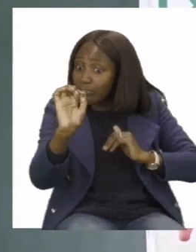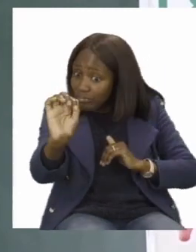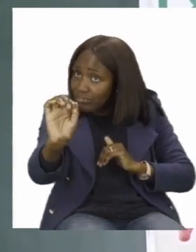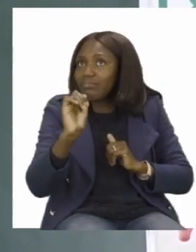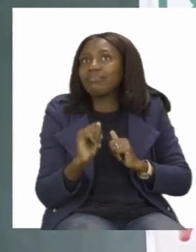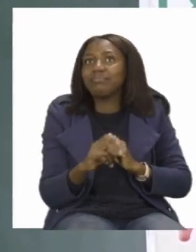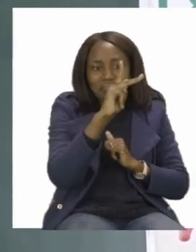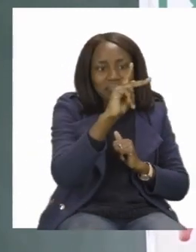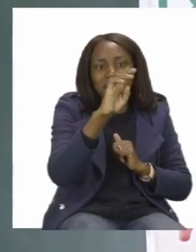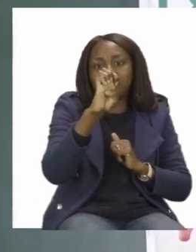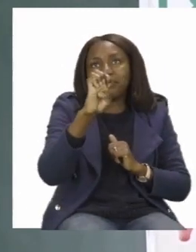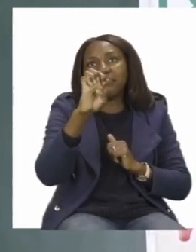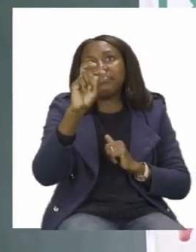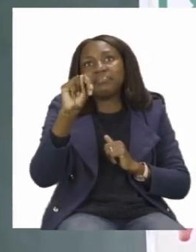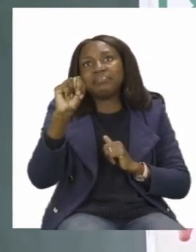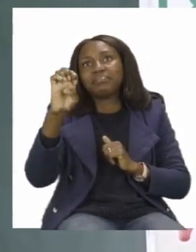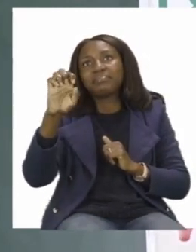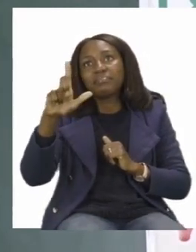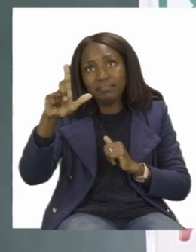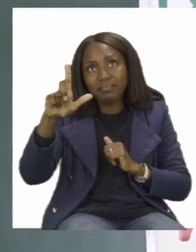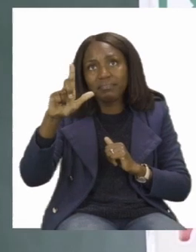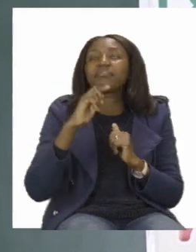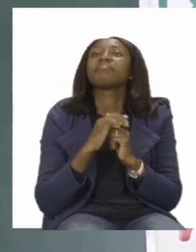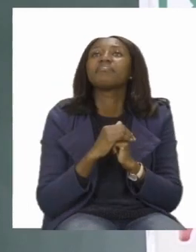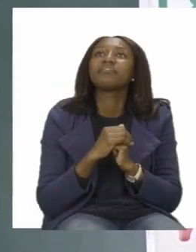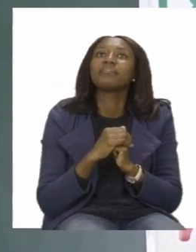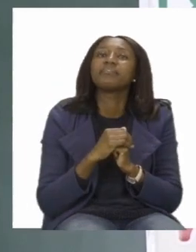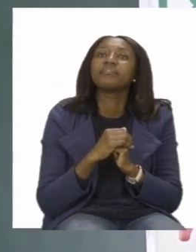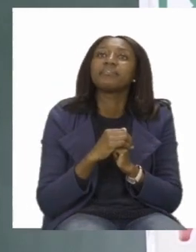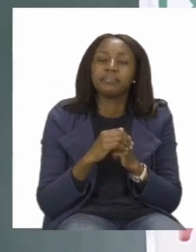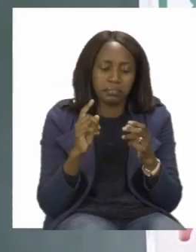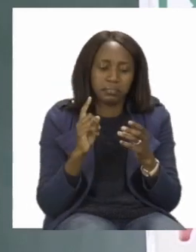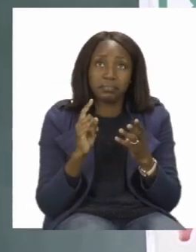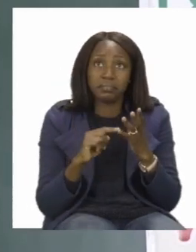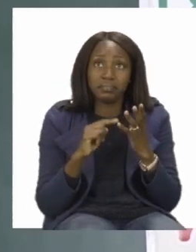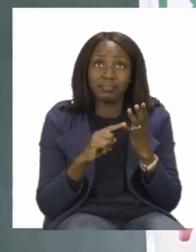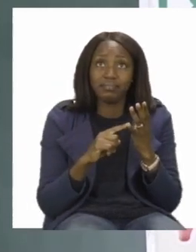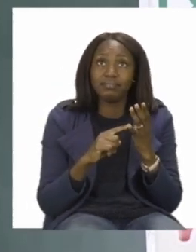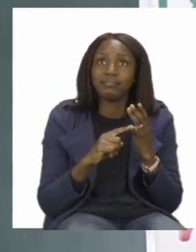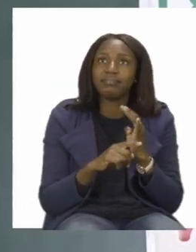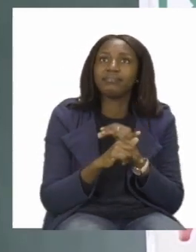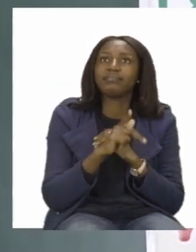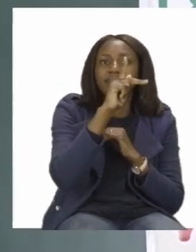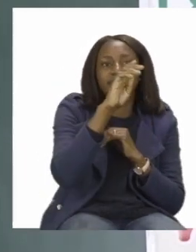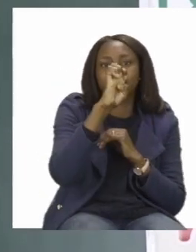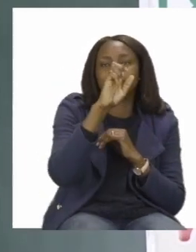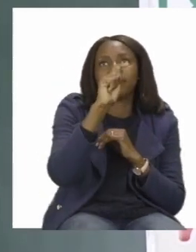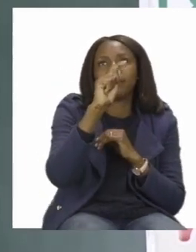that a dog's house is called a kennel. Let's move on to the last one. We have the